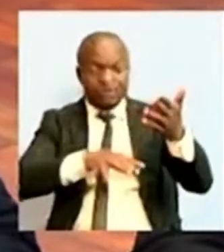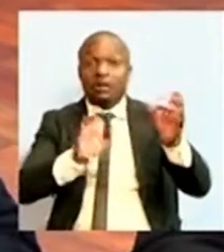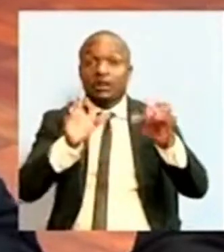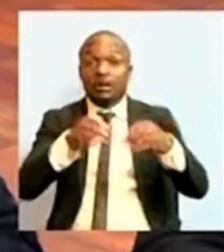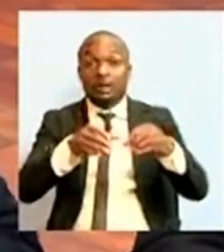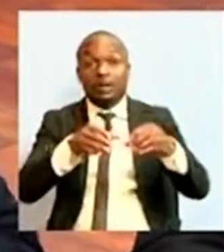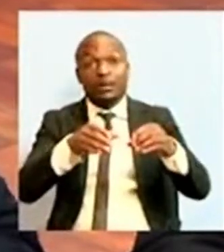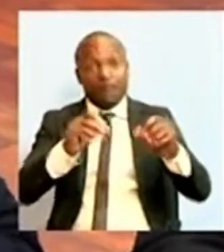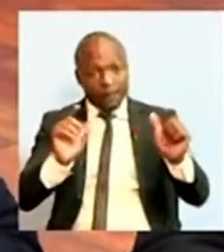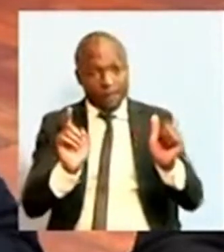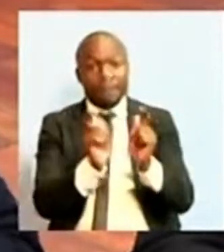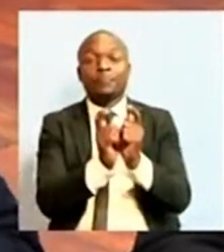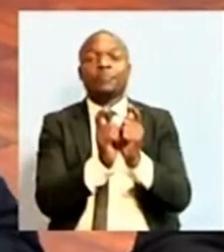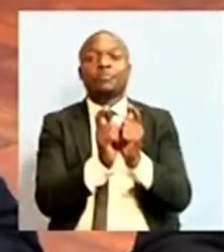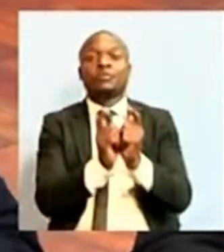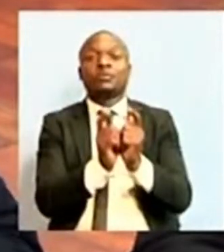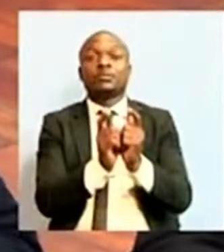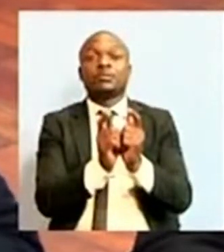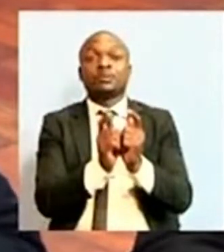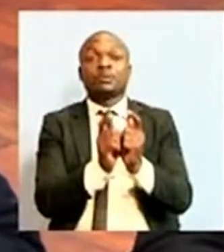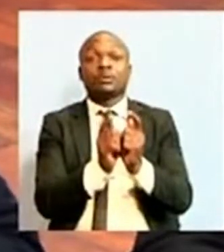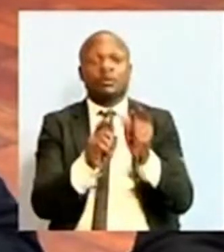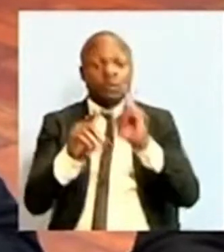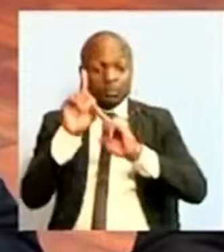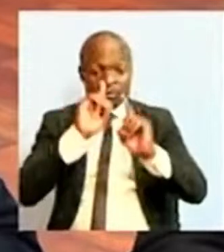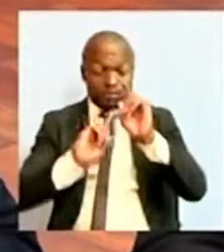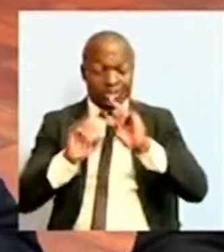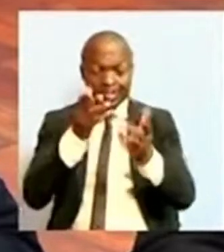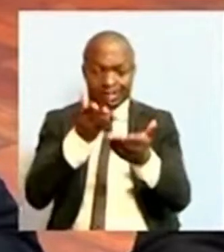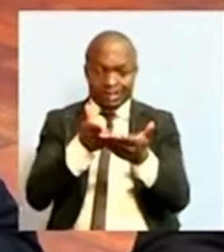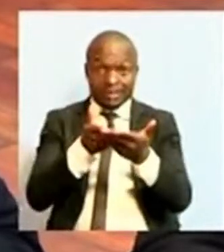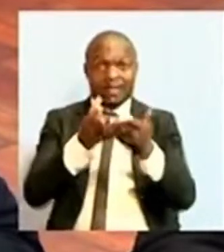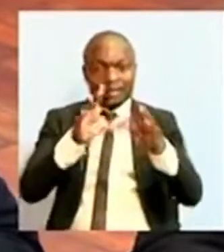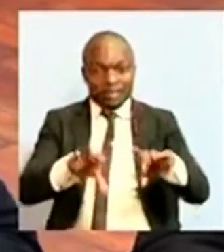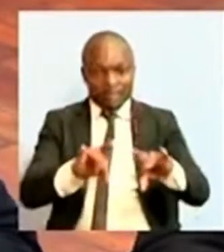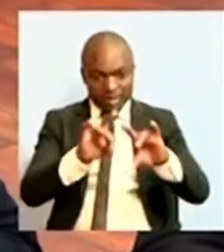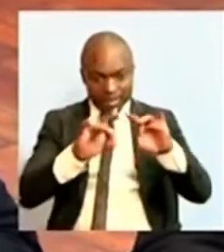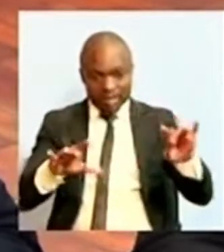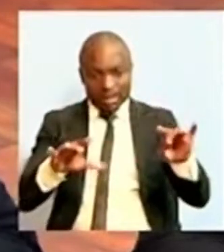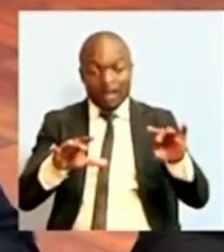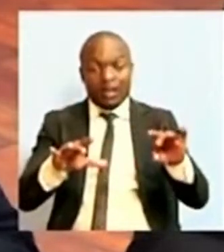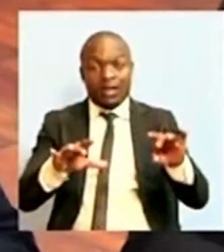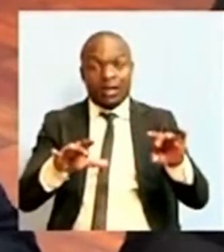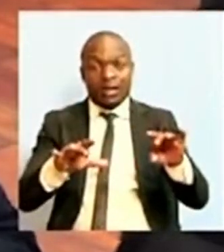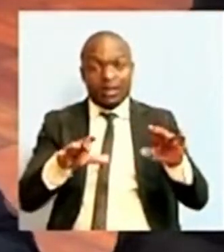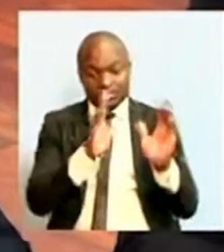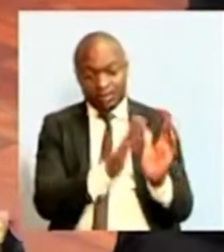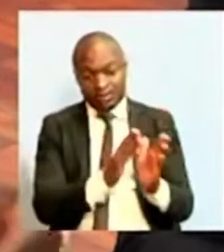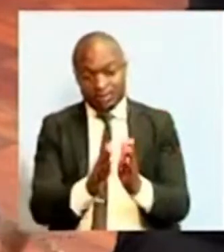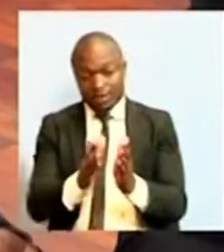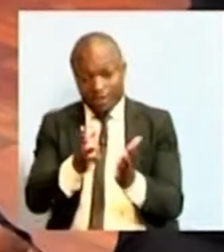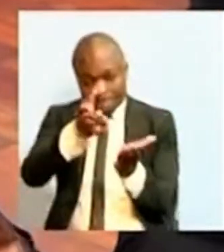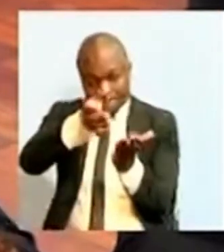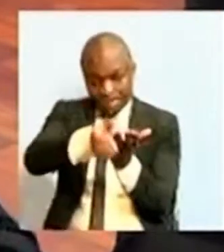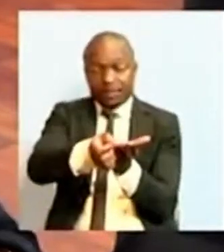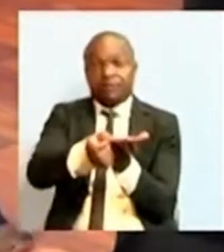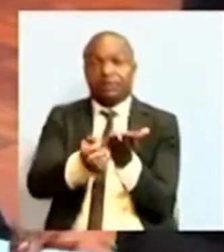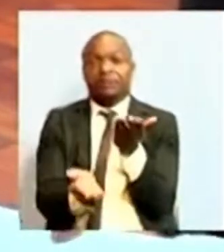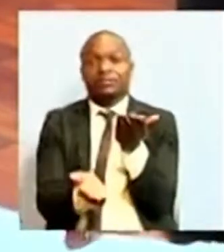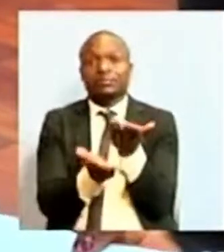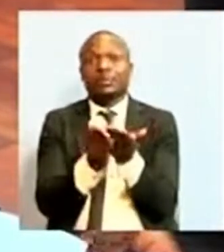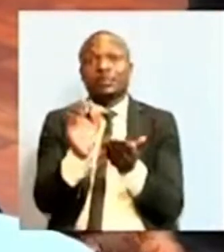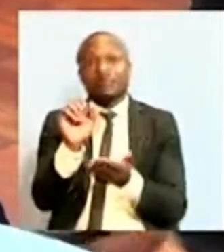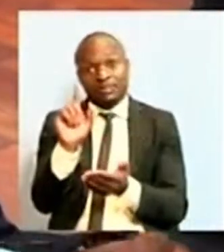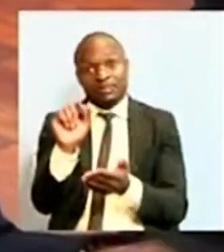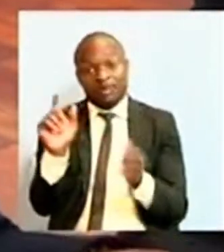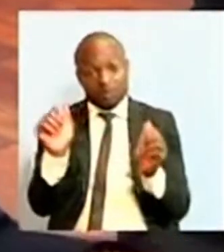to establish this parcel of land, and also the site plan have been attached on Appendix 11